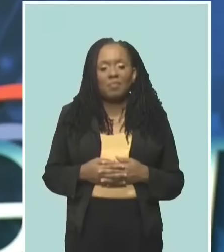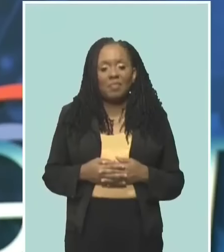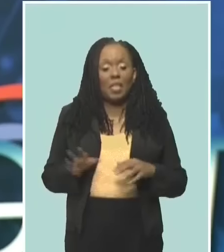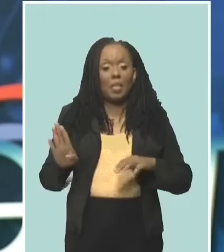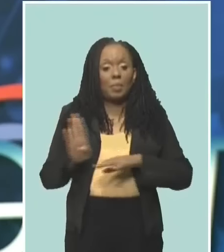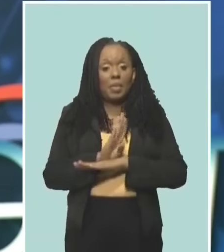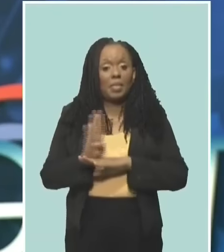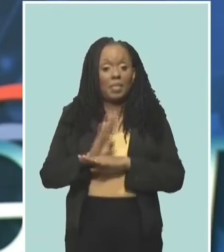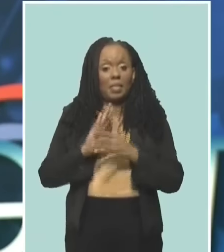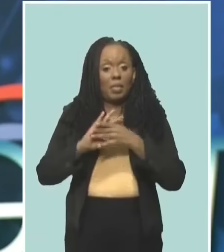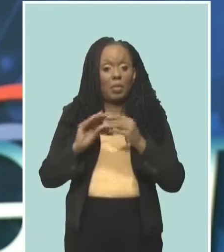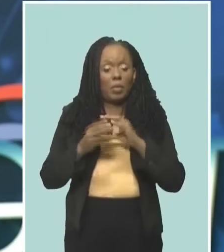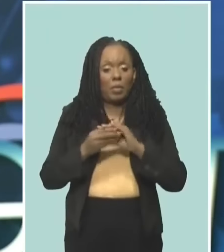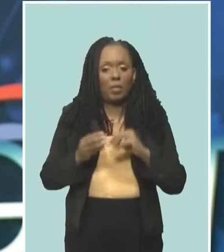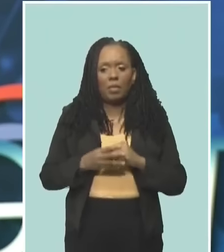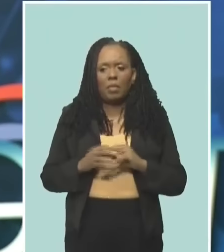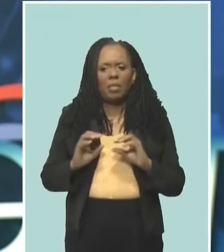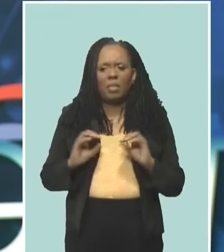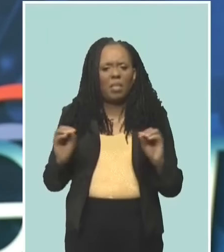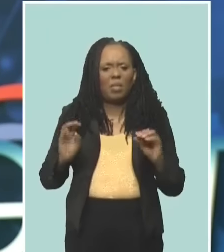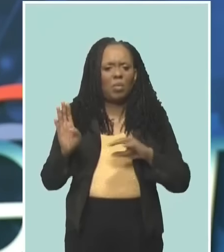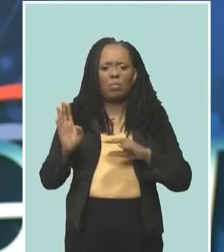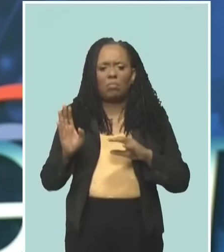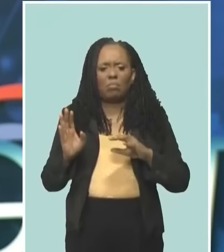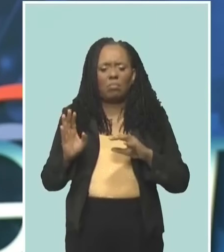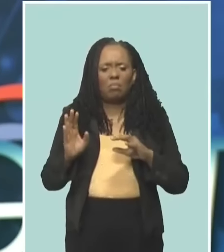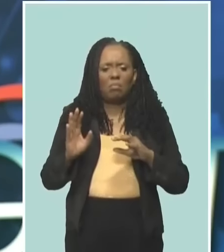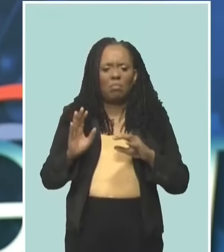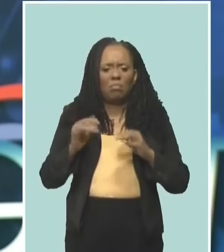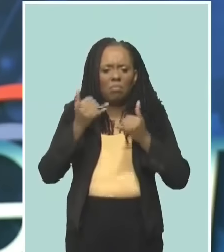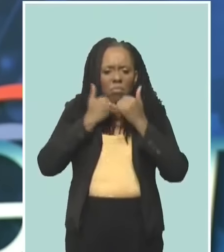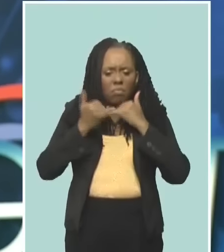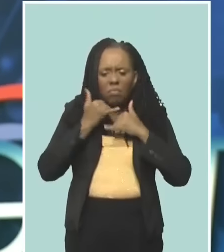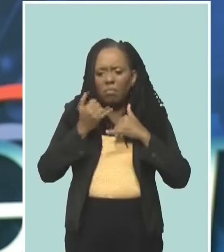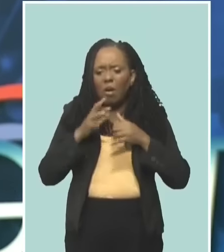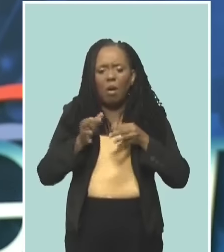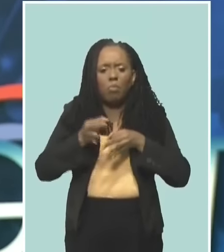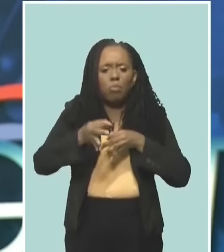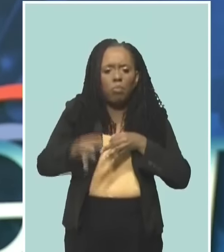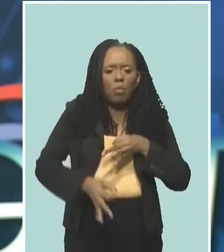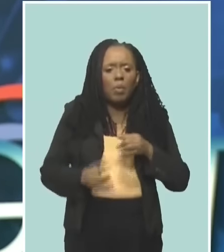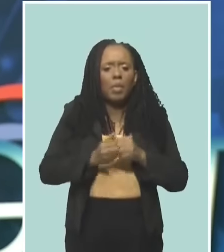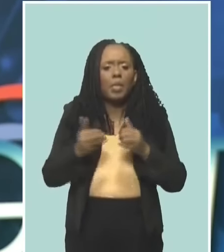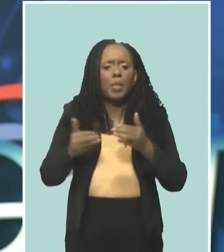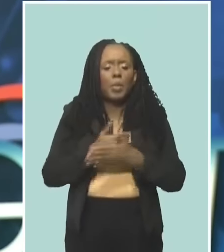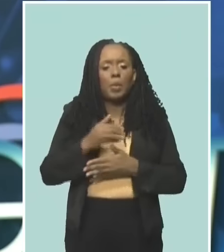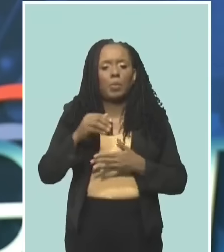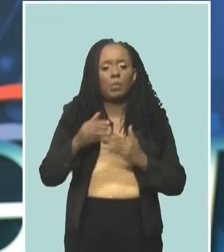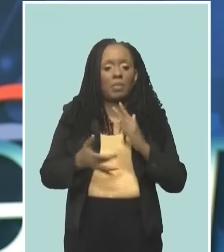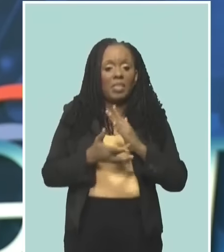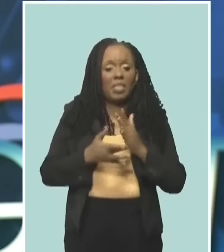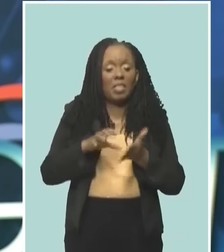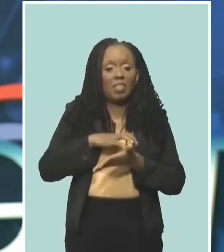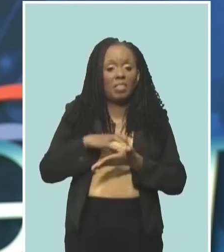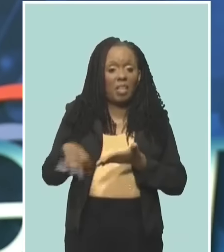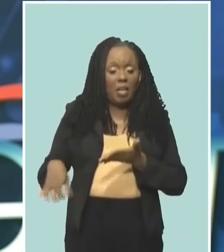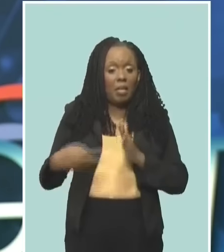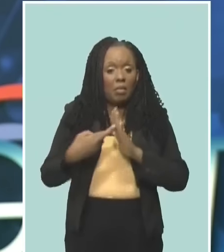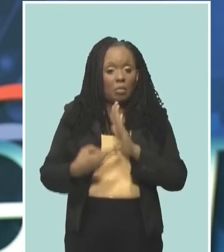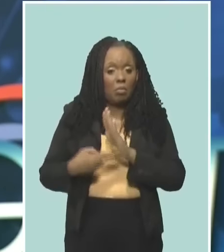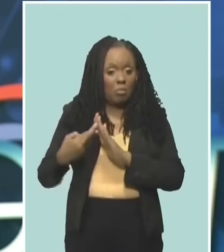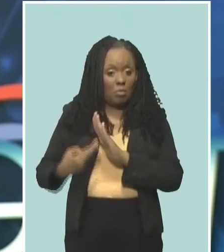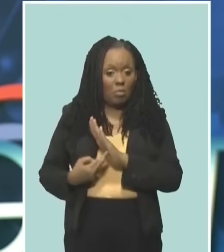In business now, there have been no hiccups with the new digital check exchange protocol in Barbados. The revelation from the new